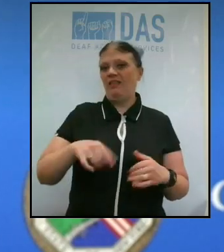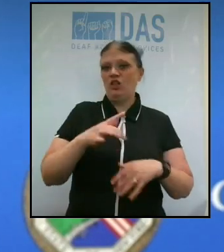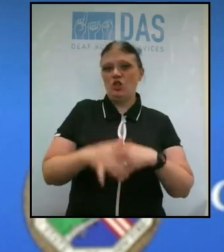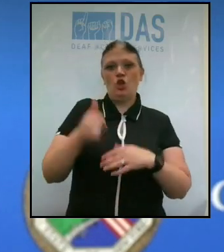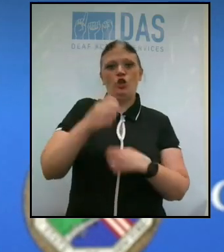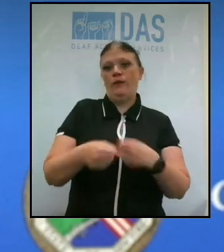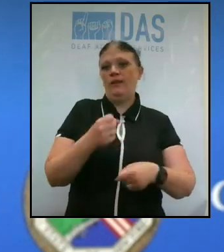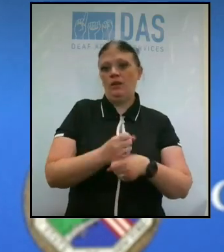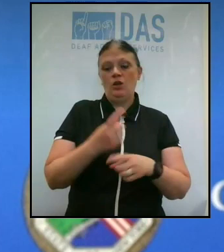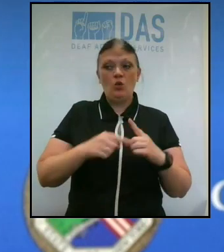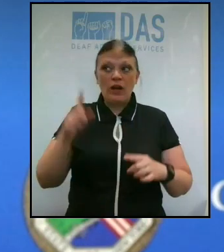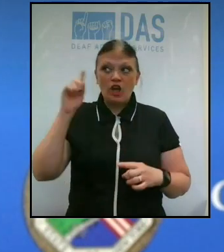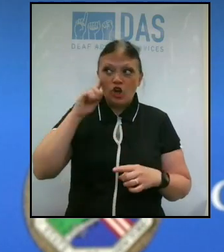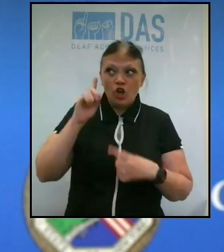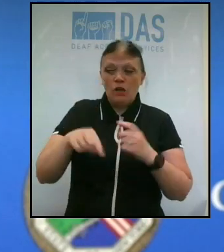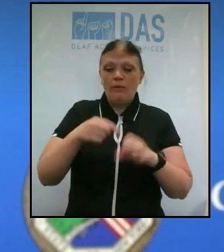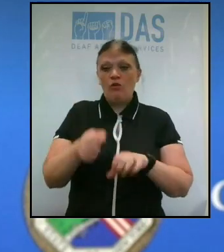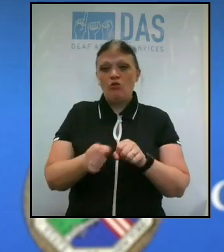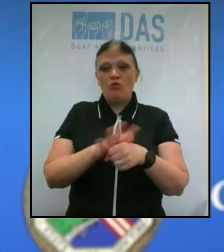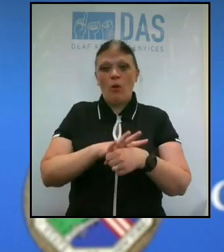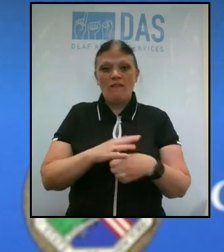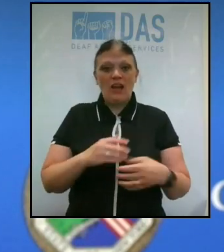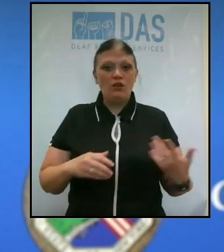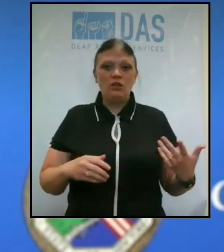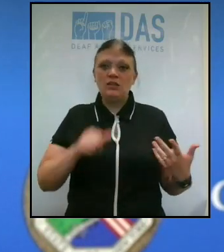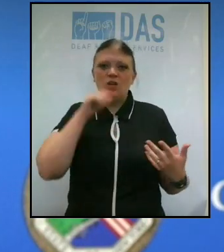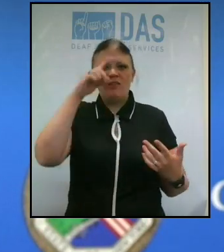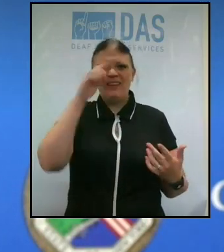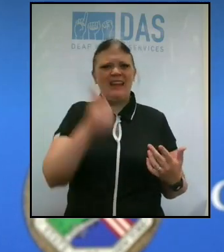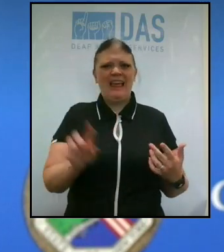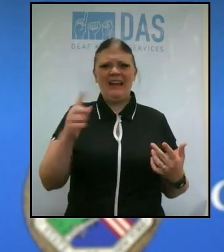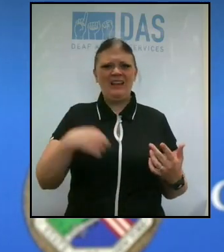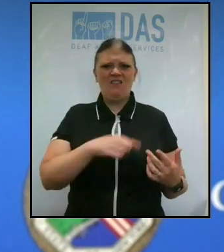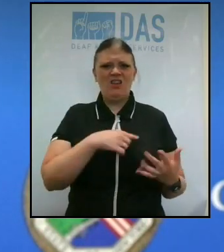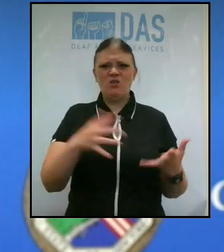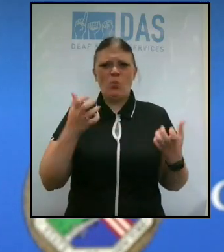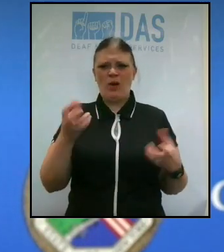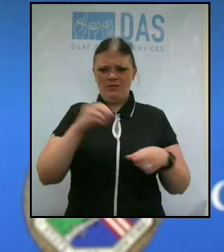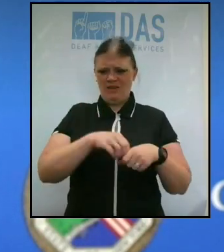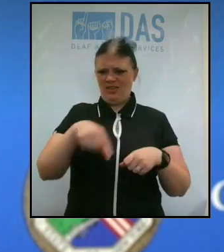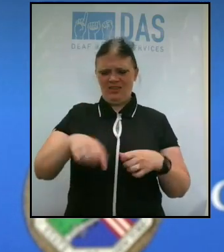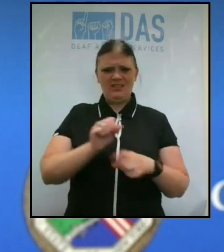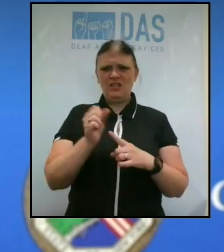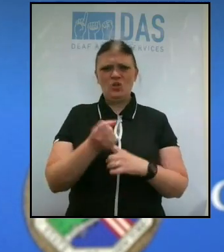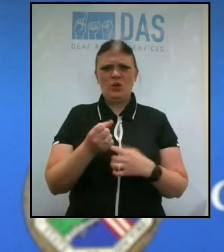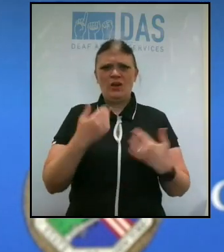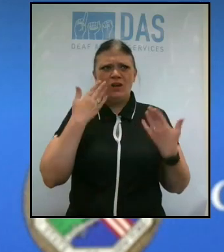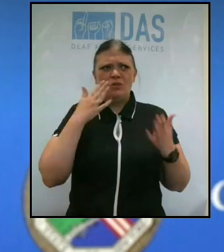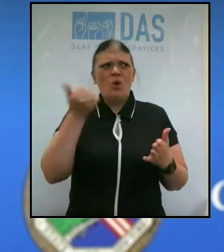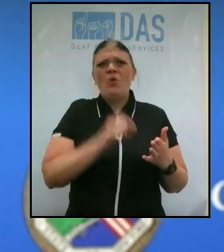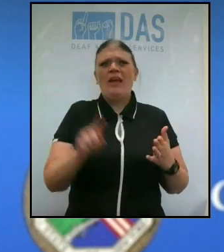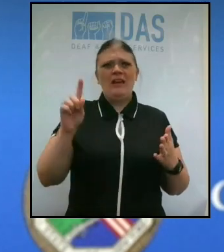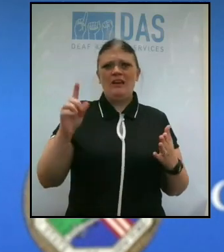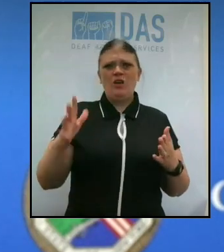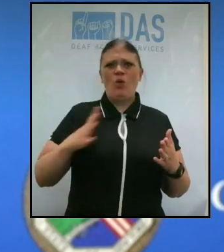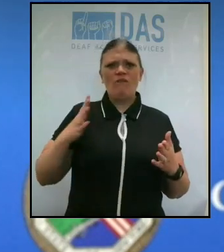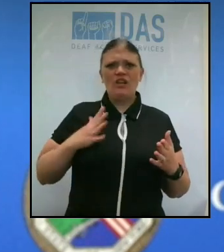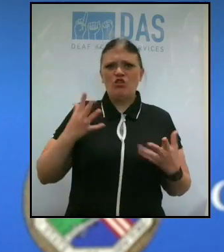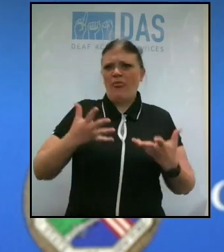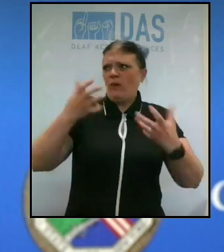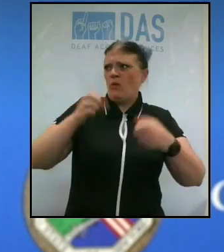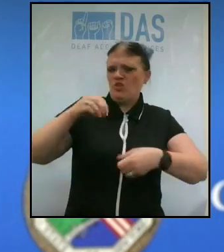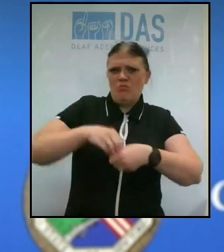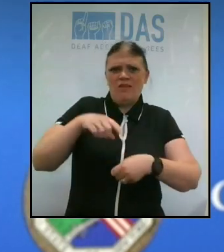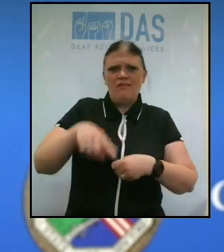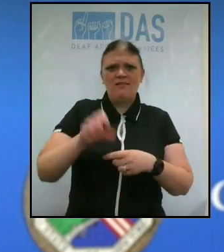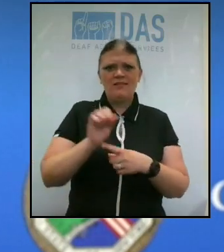year when I first heard about the coronavirus. I don't think any of us want to be in this situation. I don't know any public official who wants to be in this situation